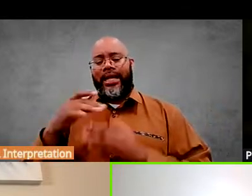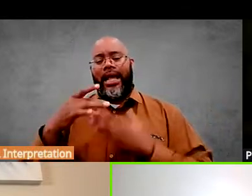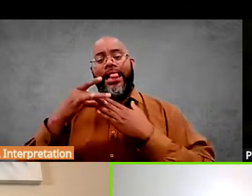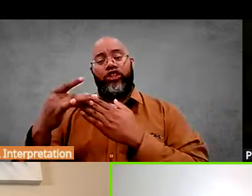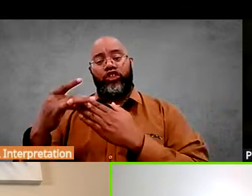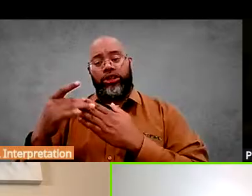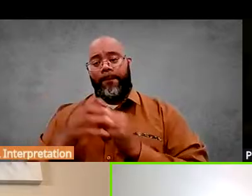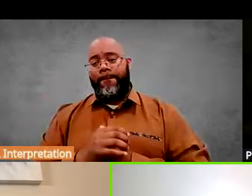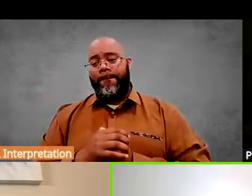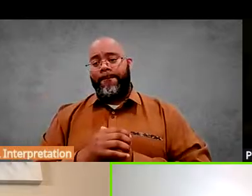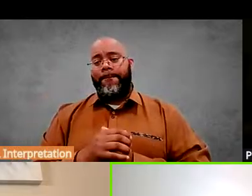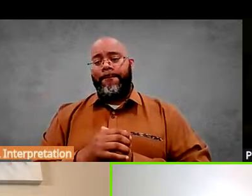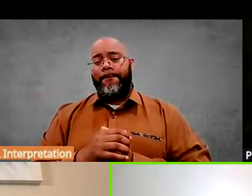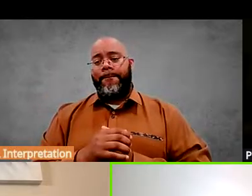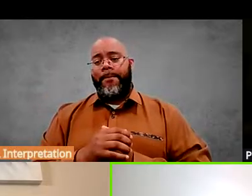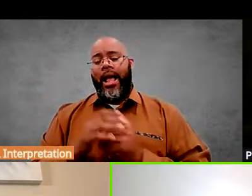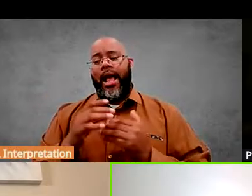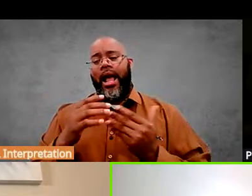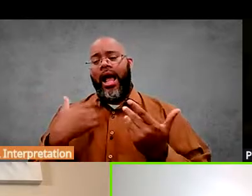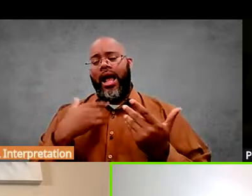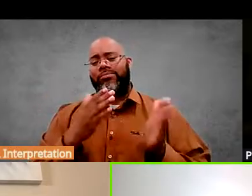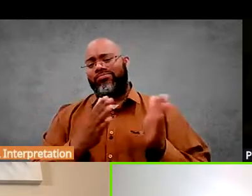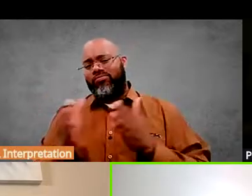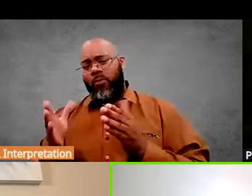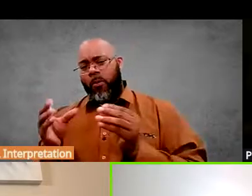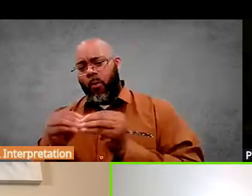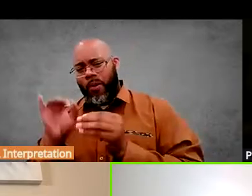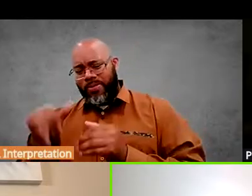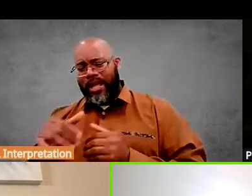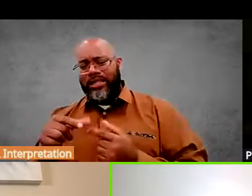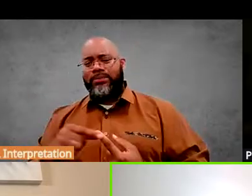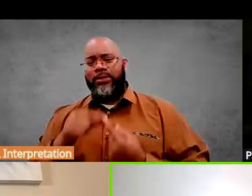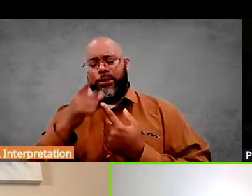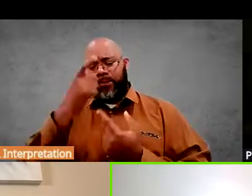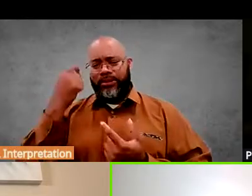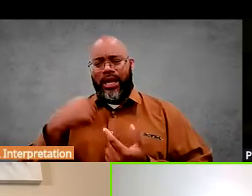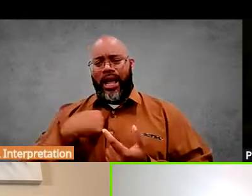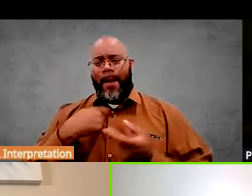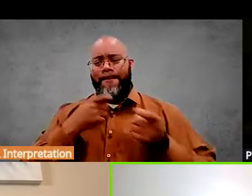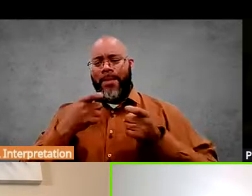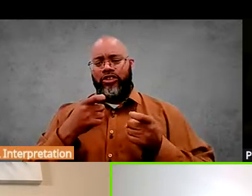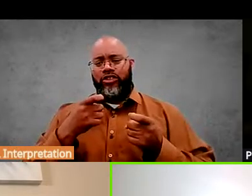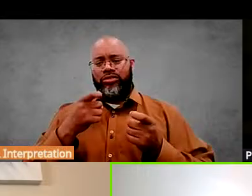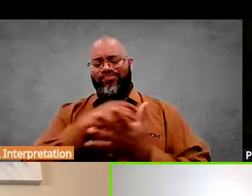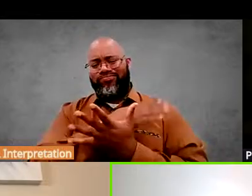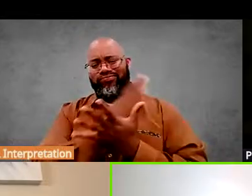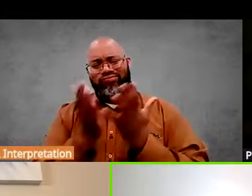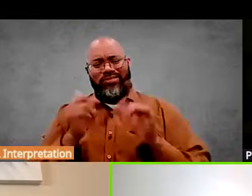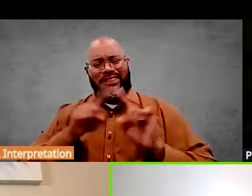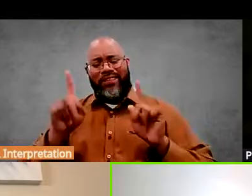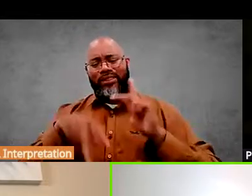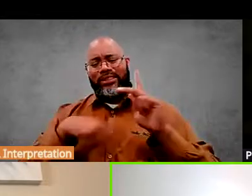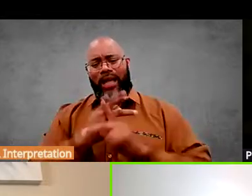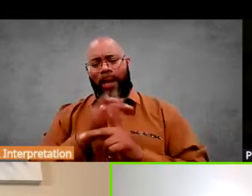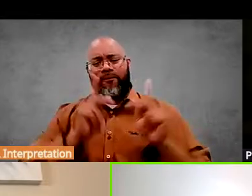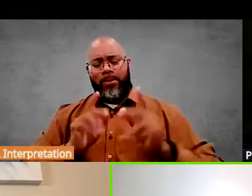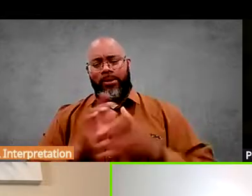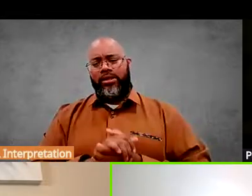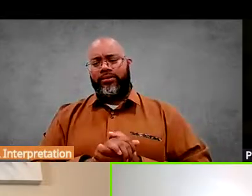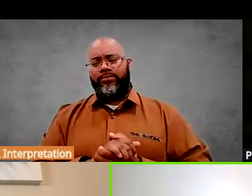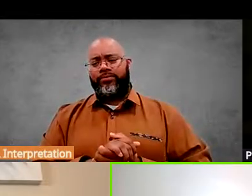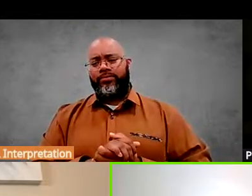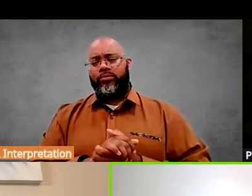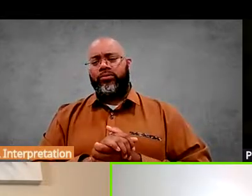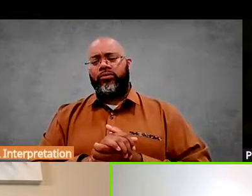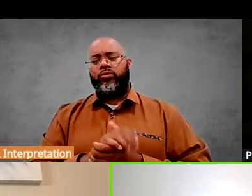leadership. So I kind of lean more towards that, especially because I manage a range of different types of people as well.